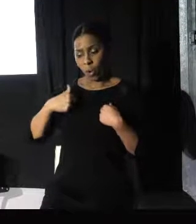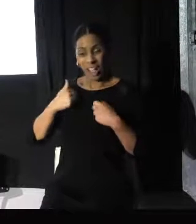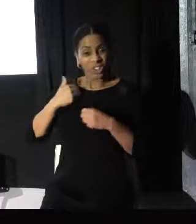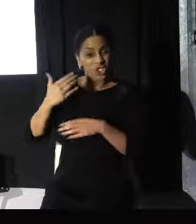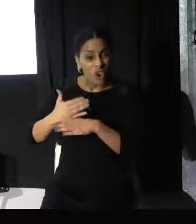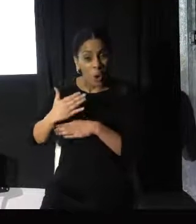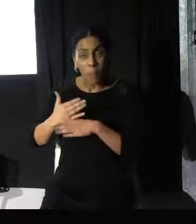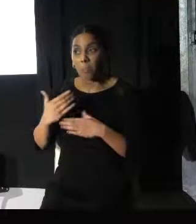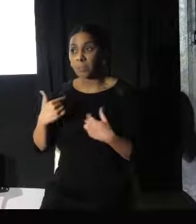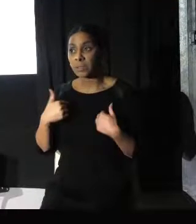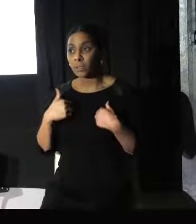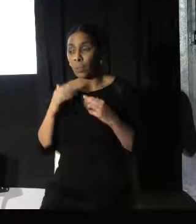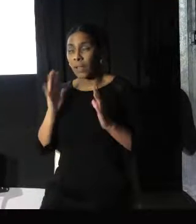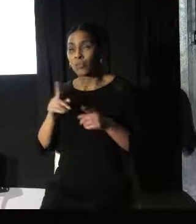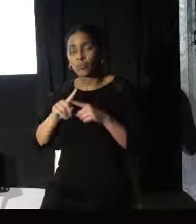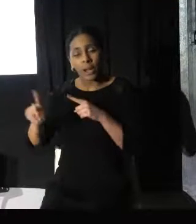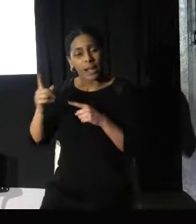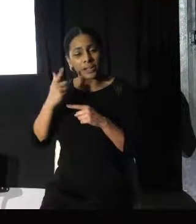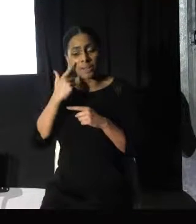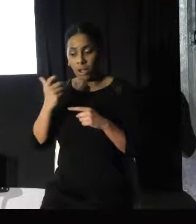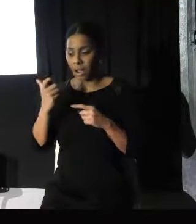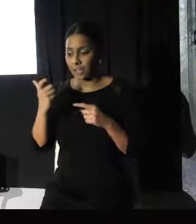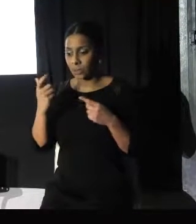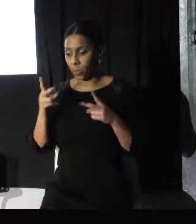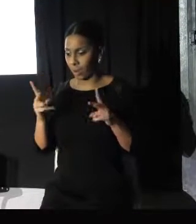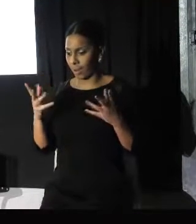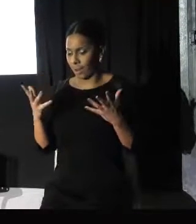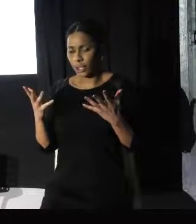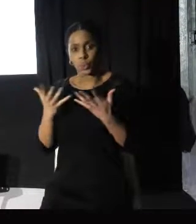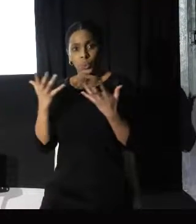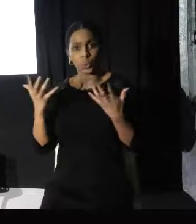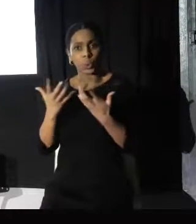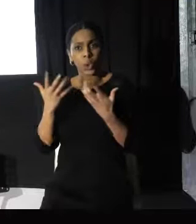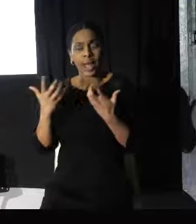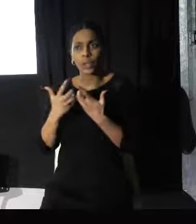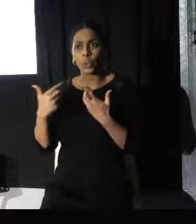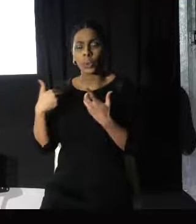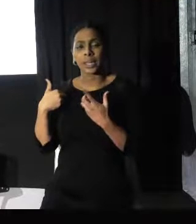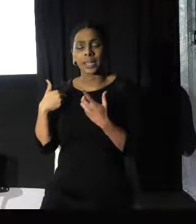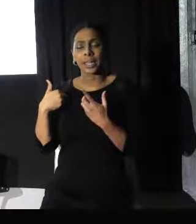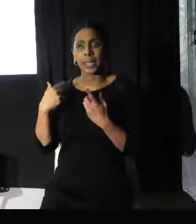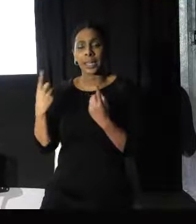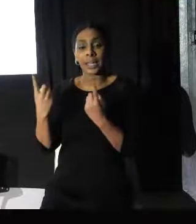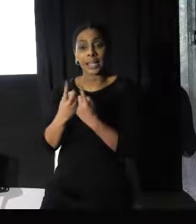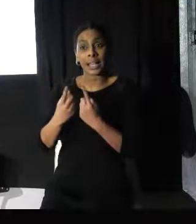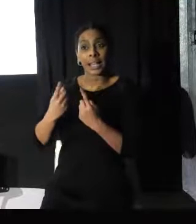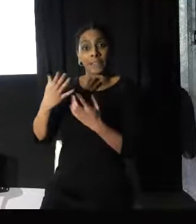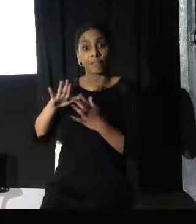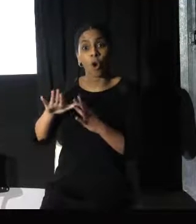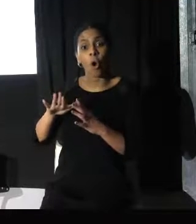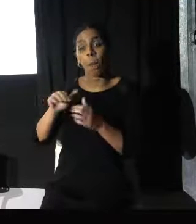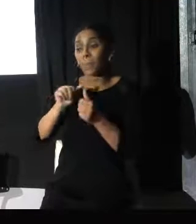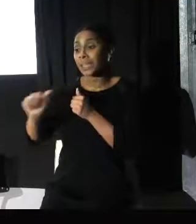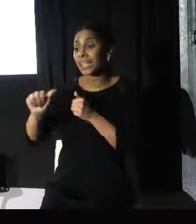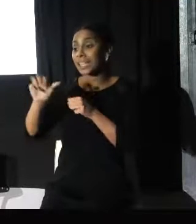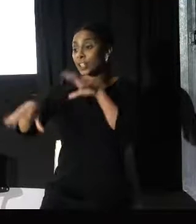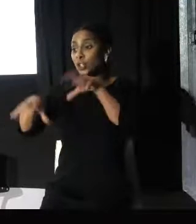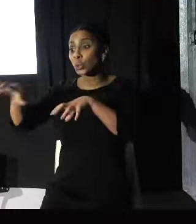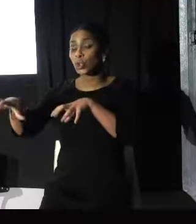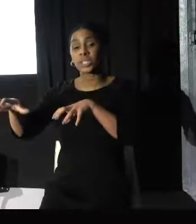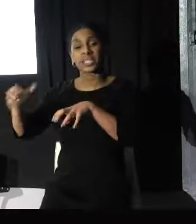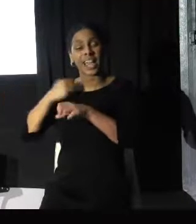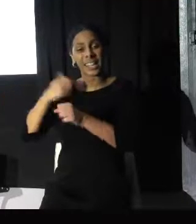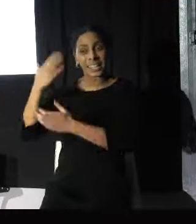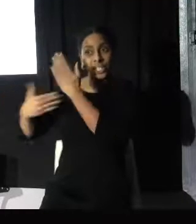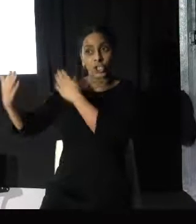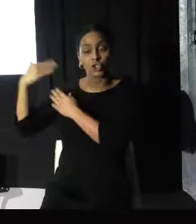of how to inherit what is good from these institutions, from these